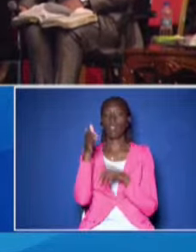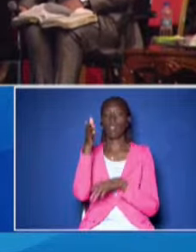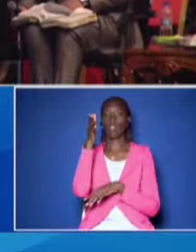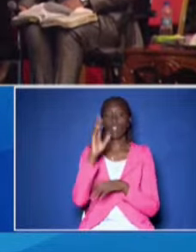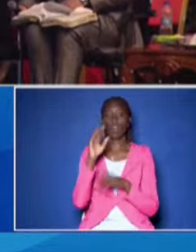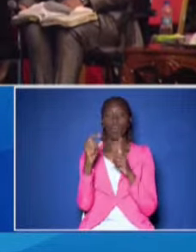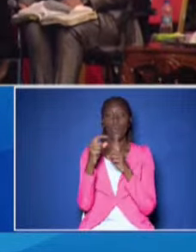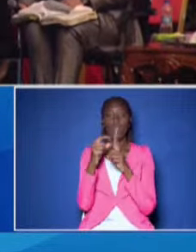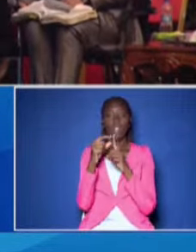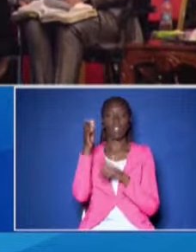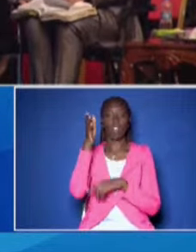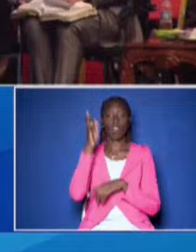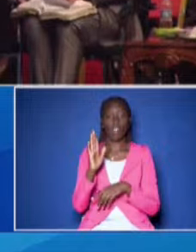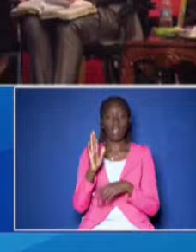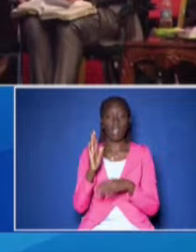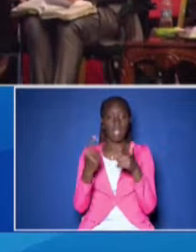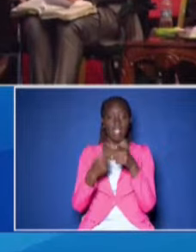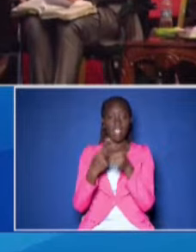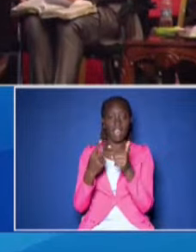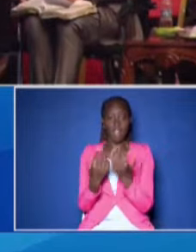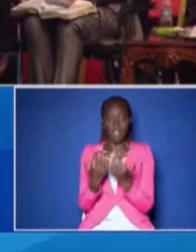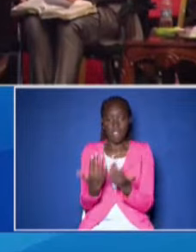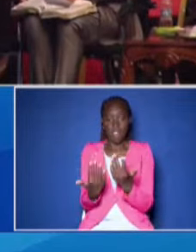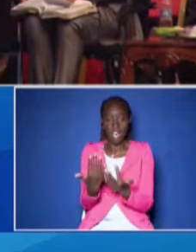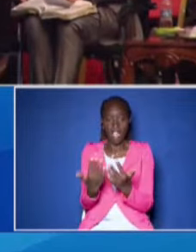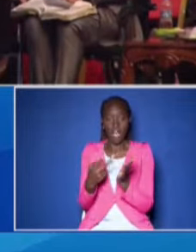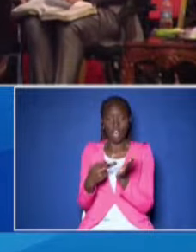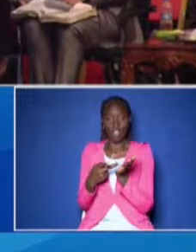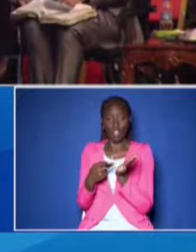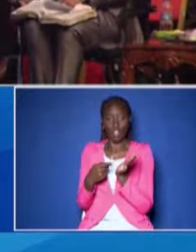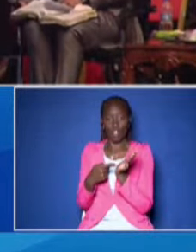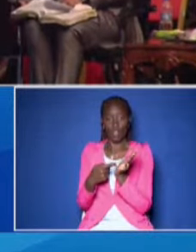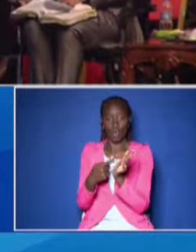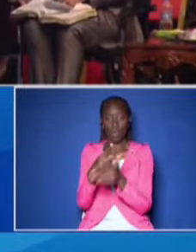fire ensures its Purity s